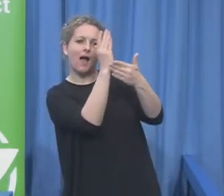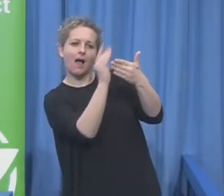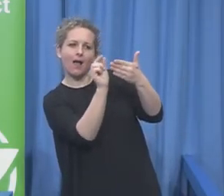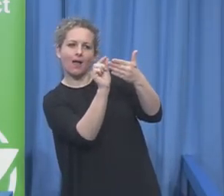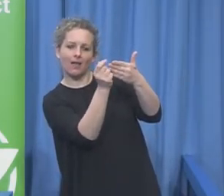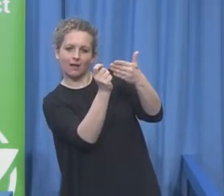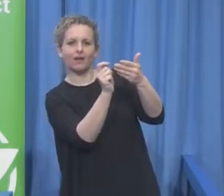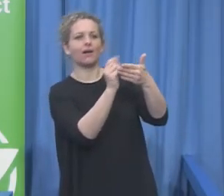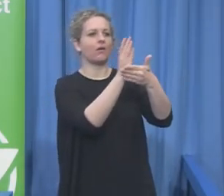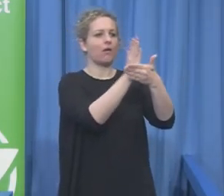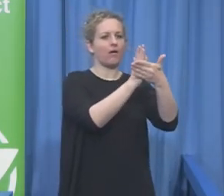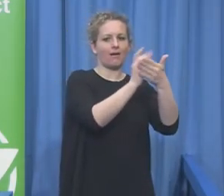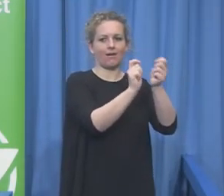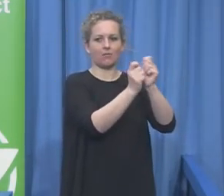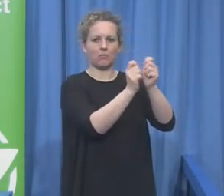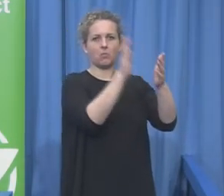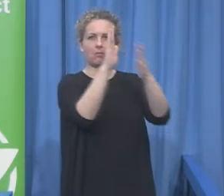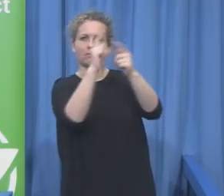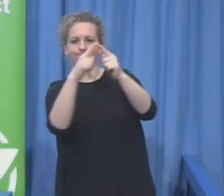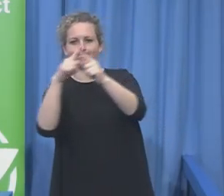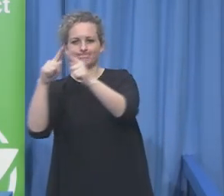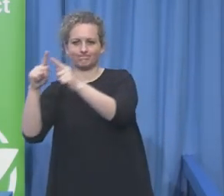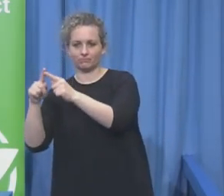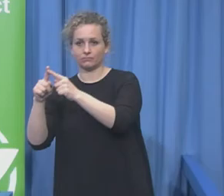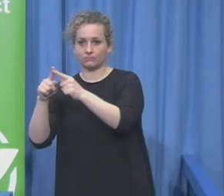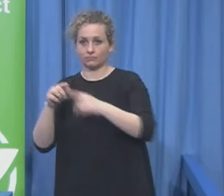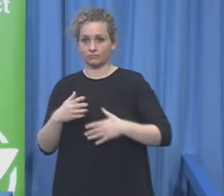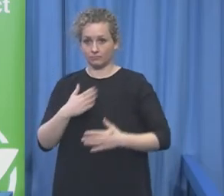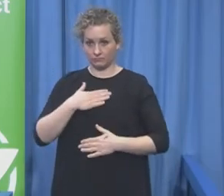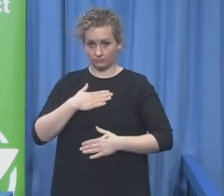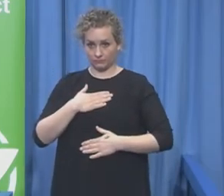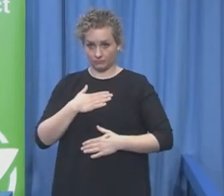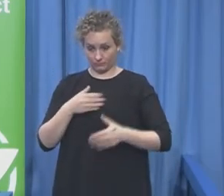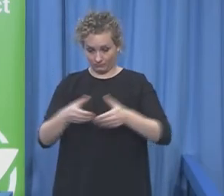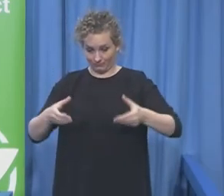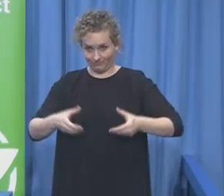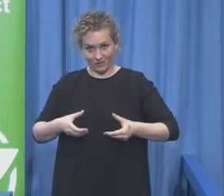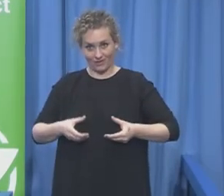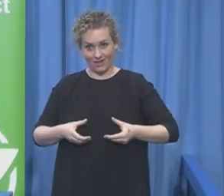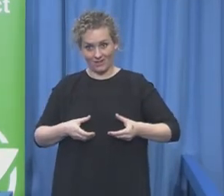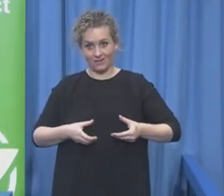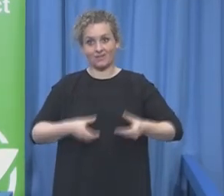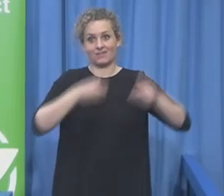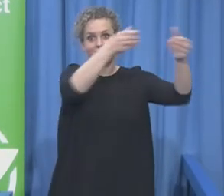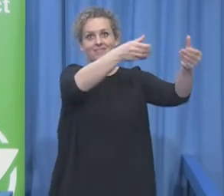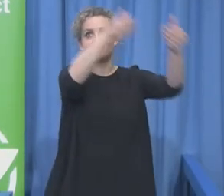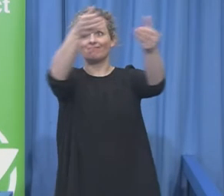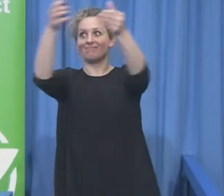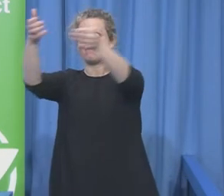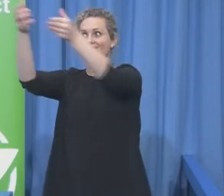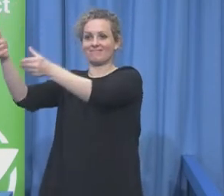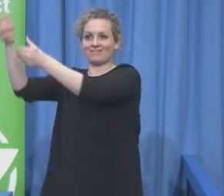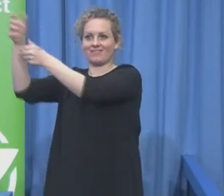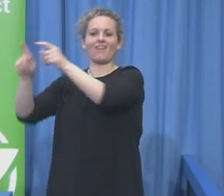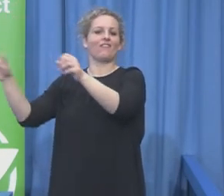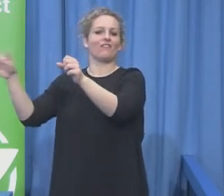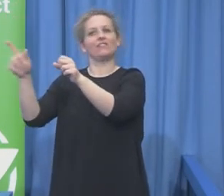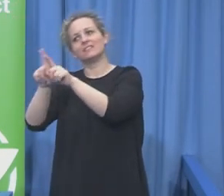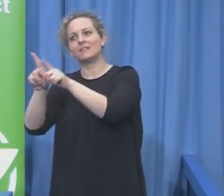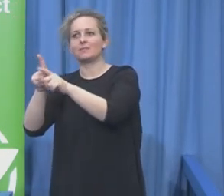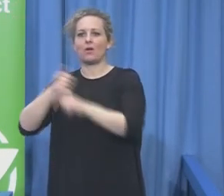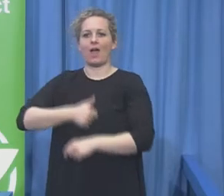the beginning. What do you have already? What do you lack? And then we make a plan to start with JBS. I go there, I give a training for